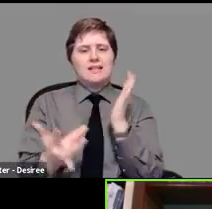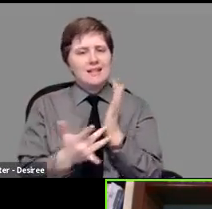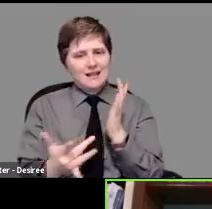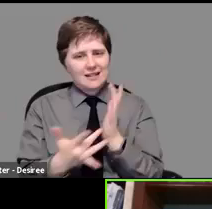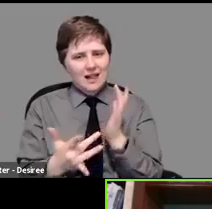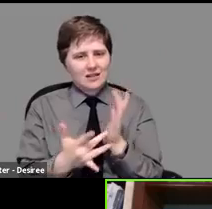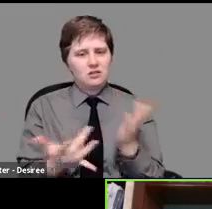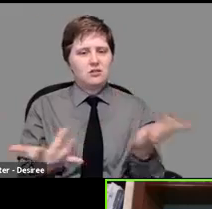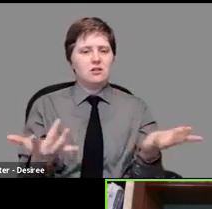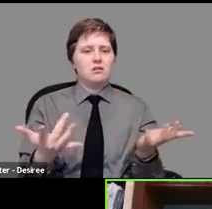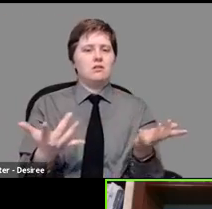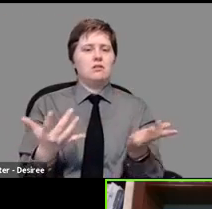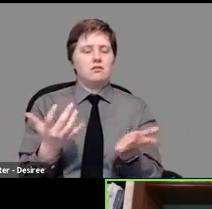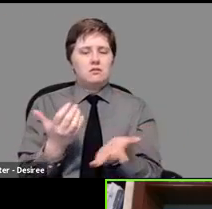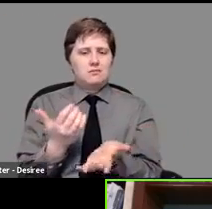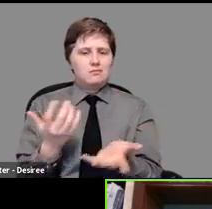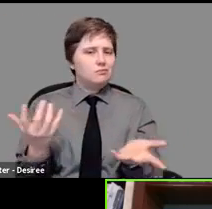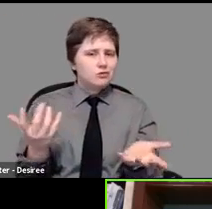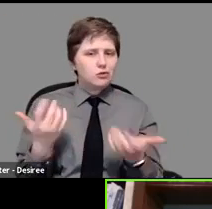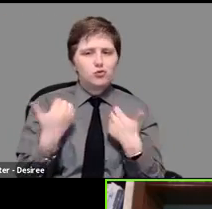this to